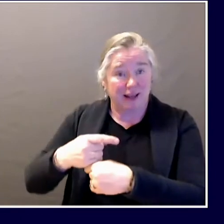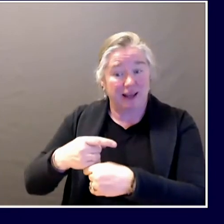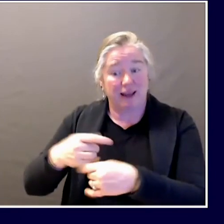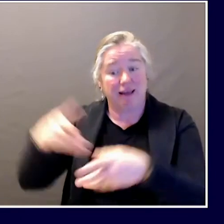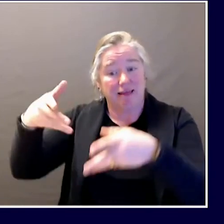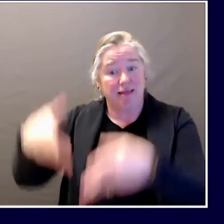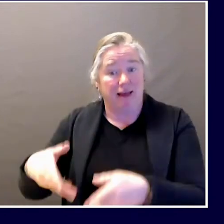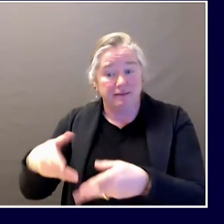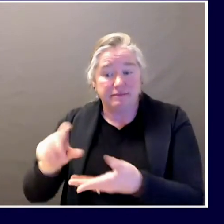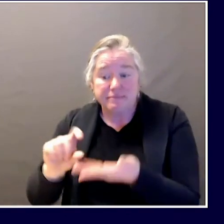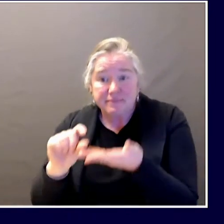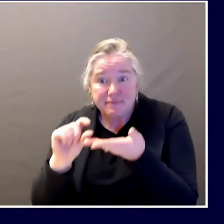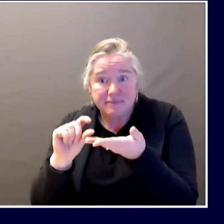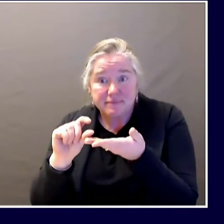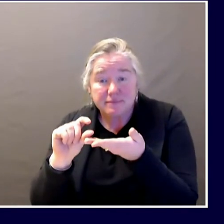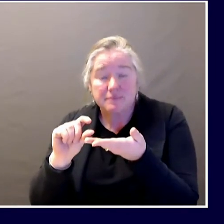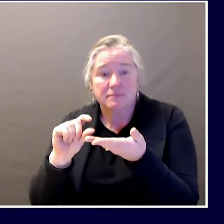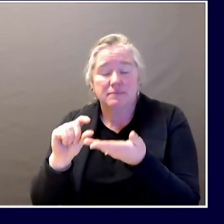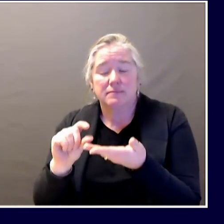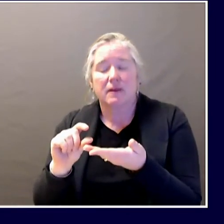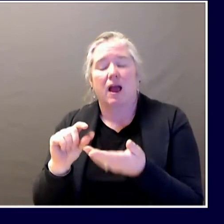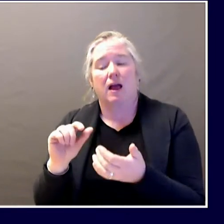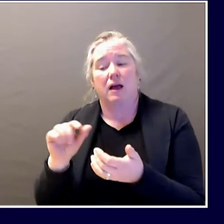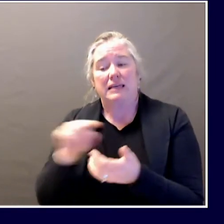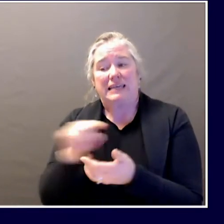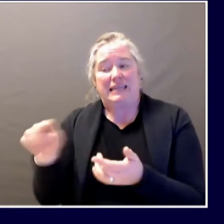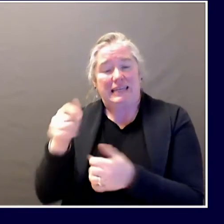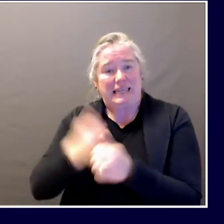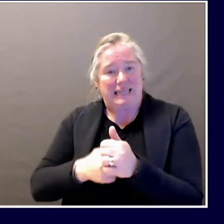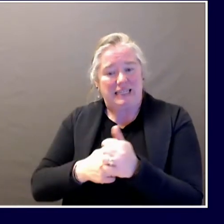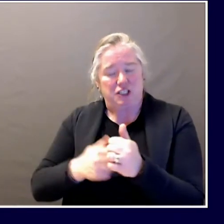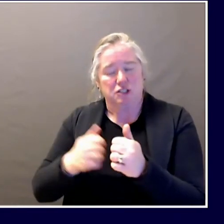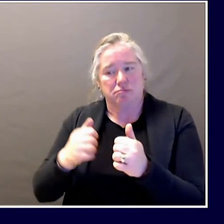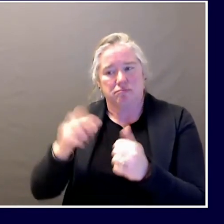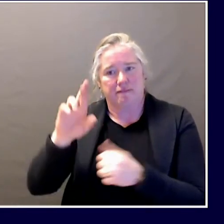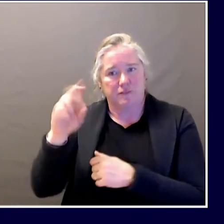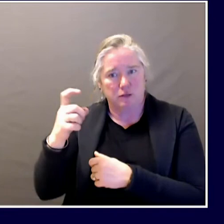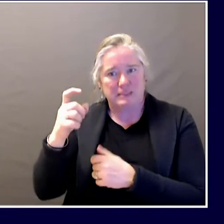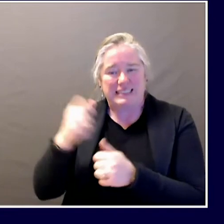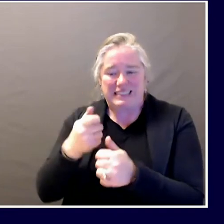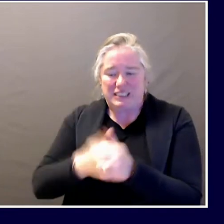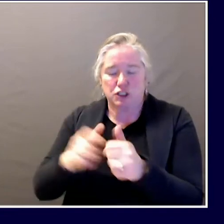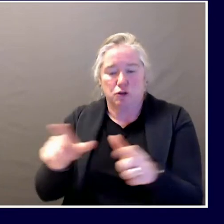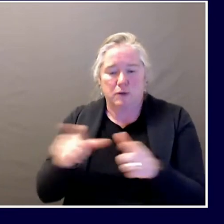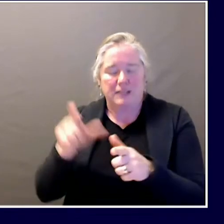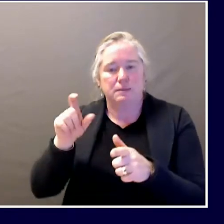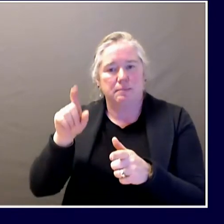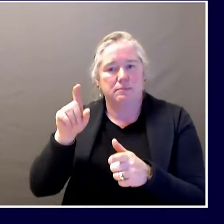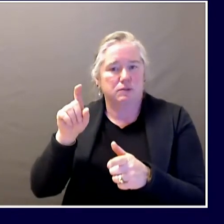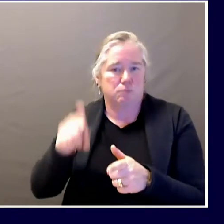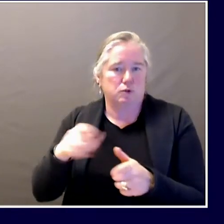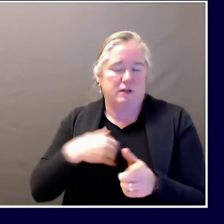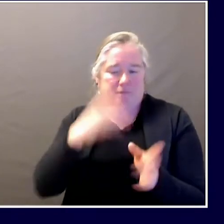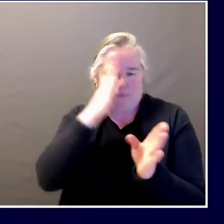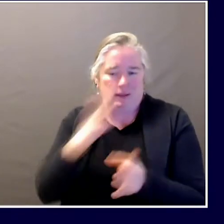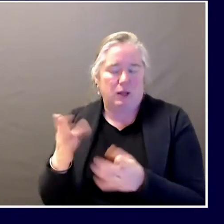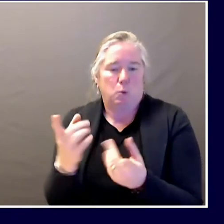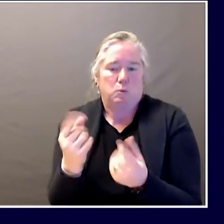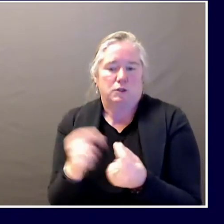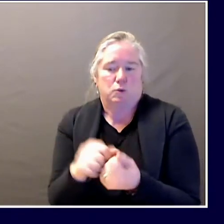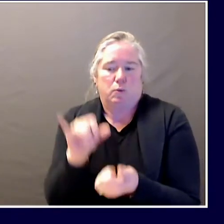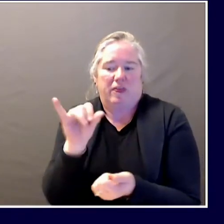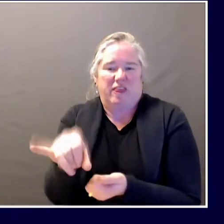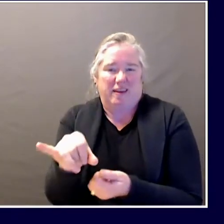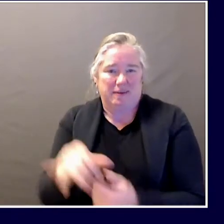And that's how we've tried to make sure that not a single dose gets wasted. So that's, and where we've gotten